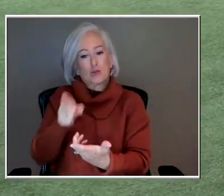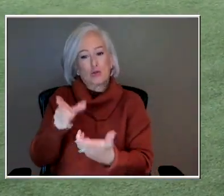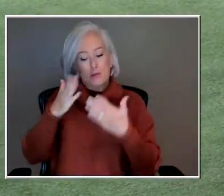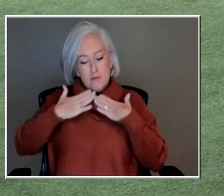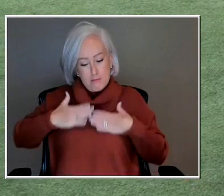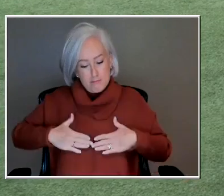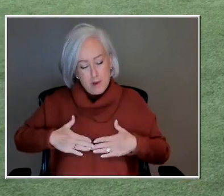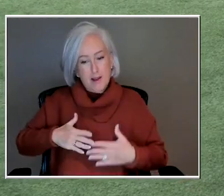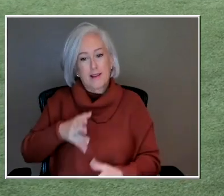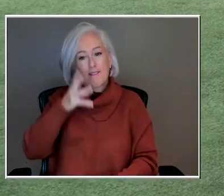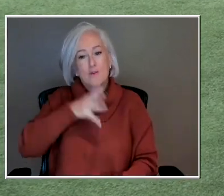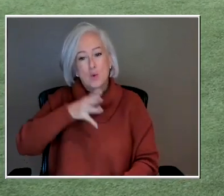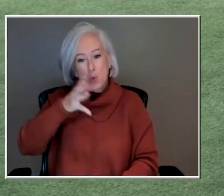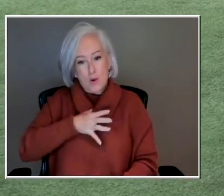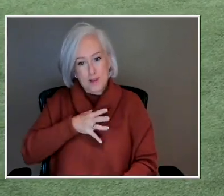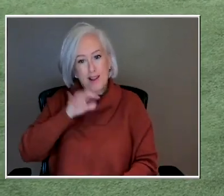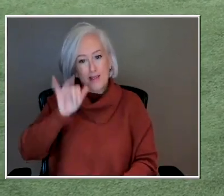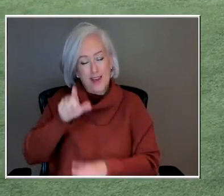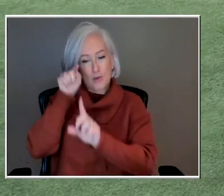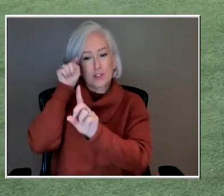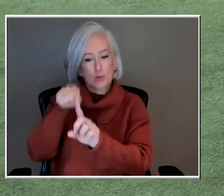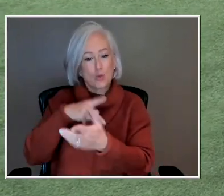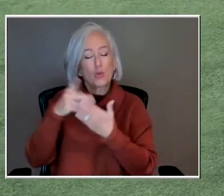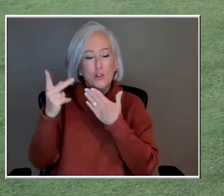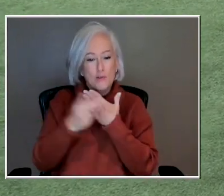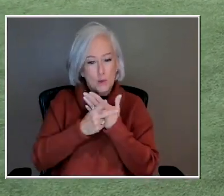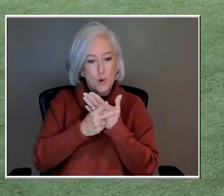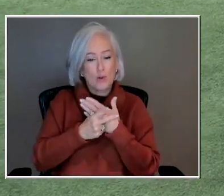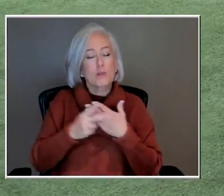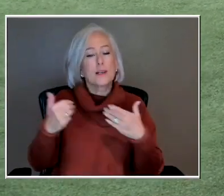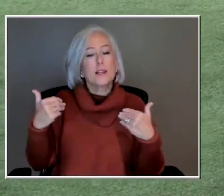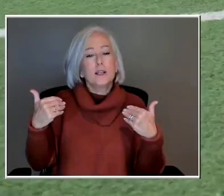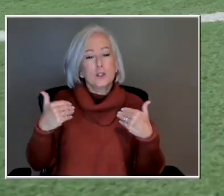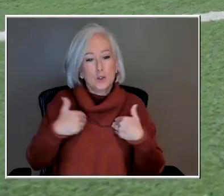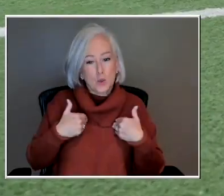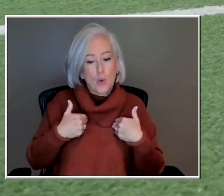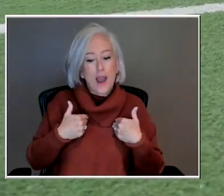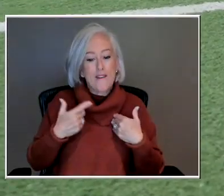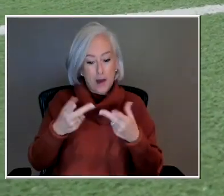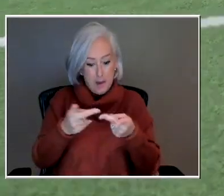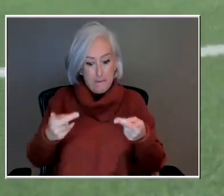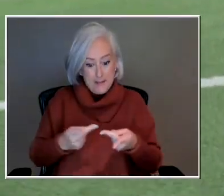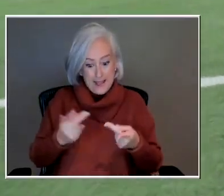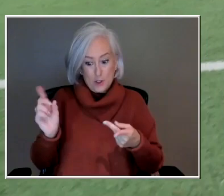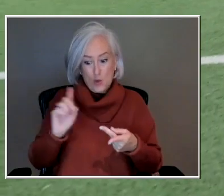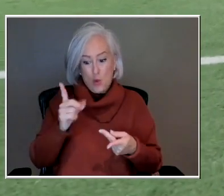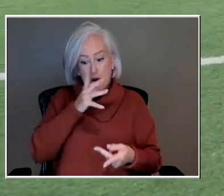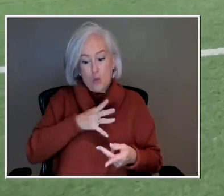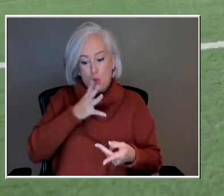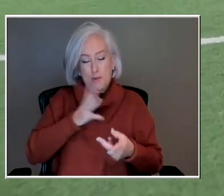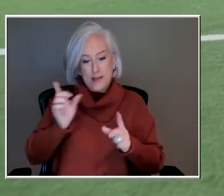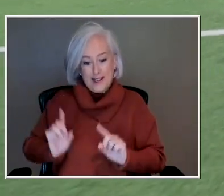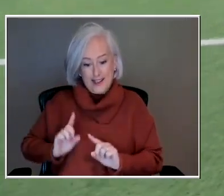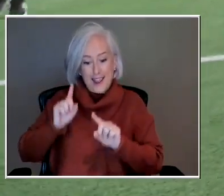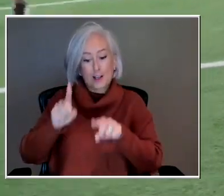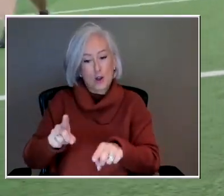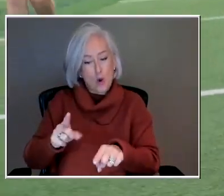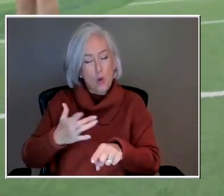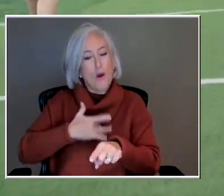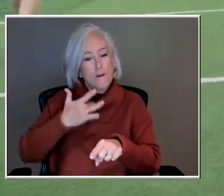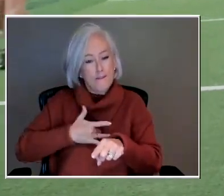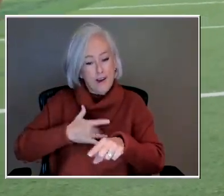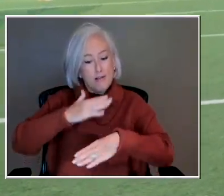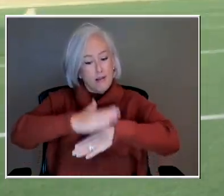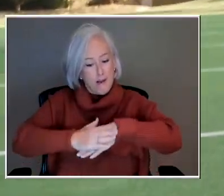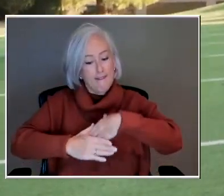goal of this program, to have and offer a place when it comes to strength and conditioning that females felt comfortable coming into, because females very much